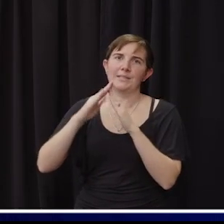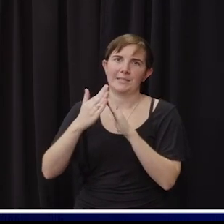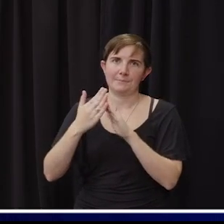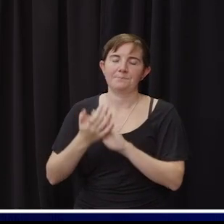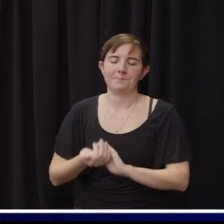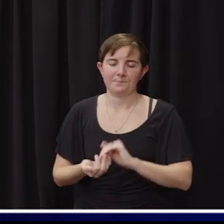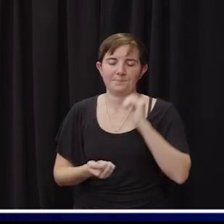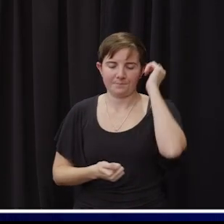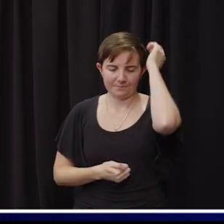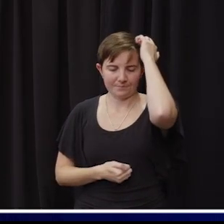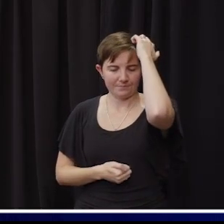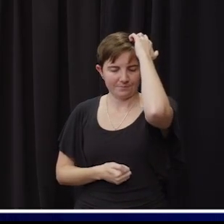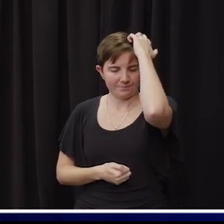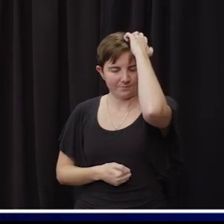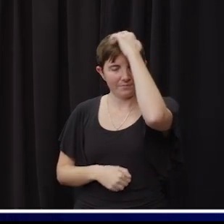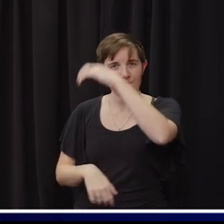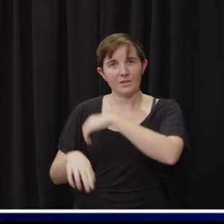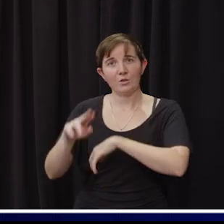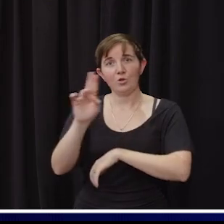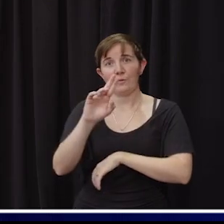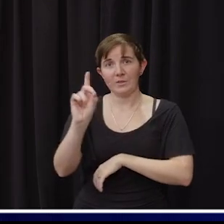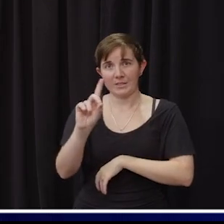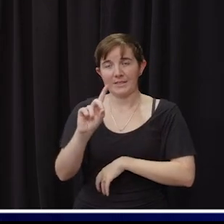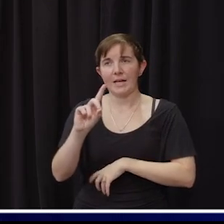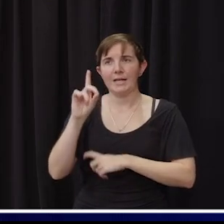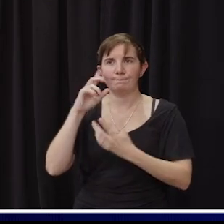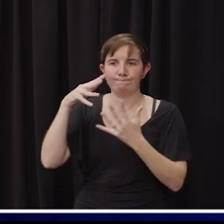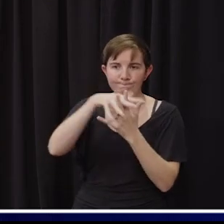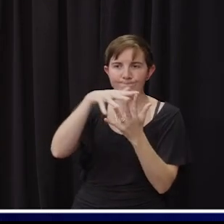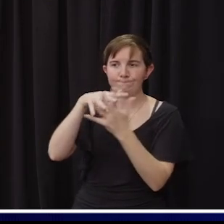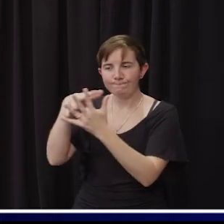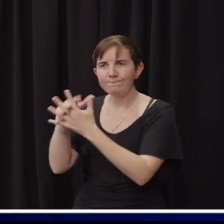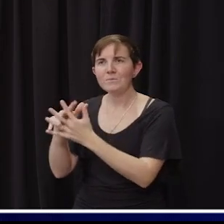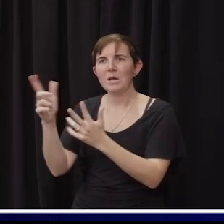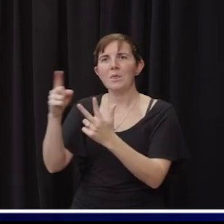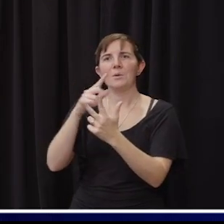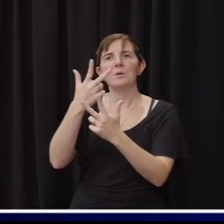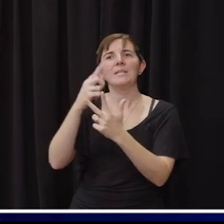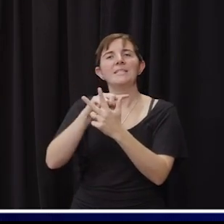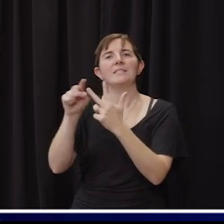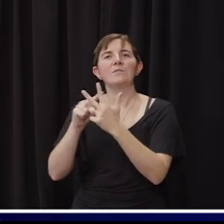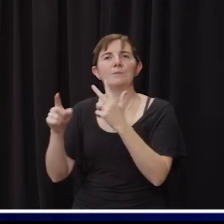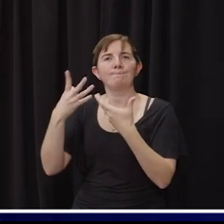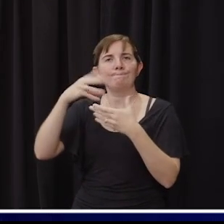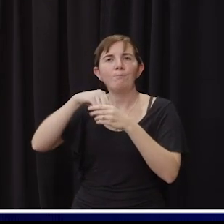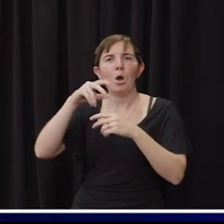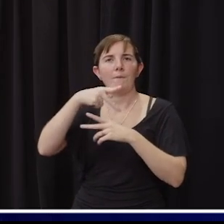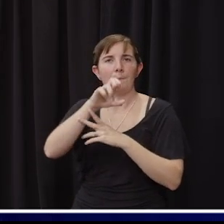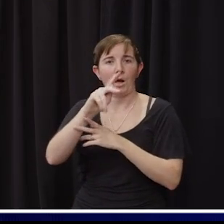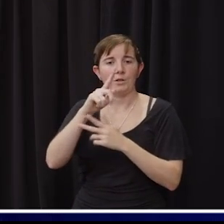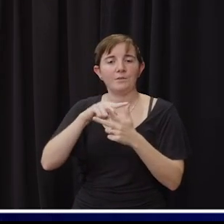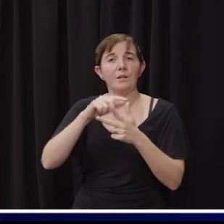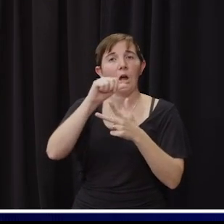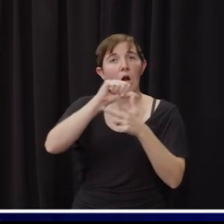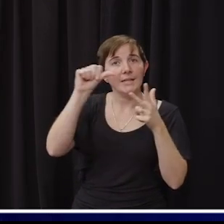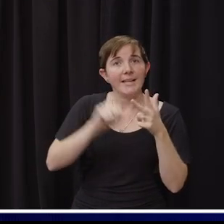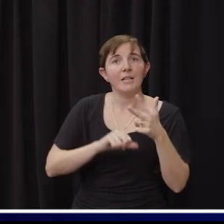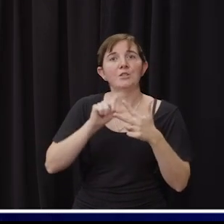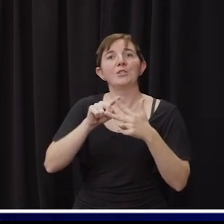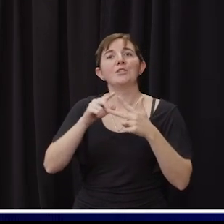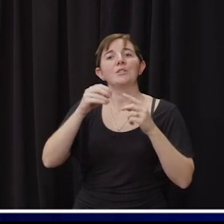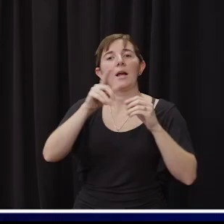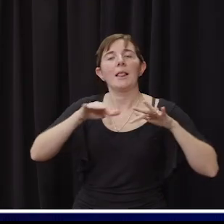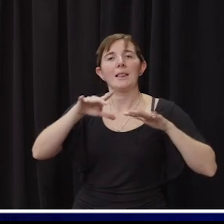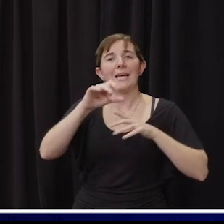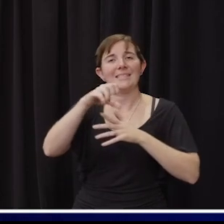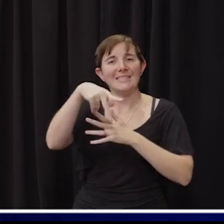so universal design comes into play at all three of these components of the park: architecture, landscape, and